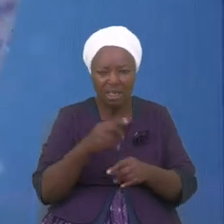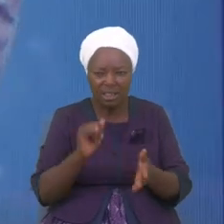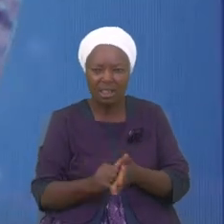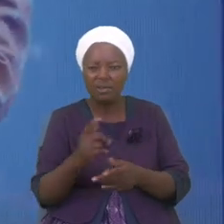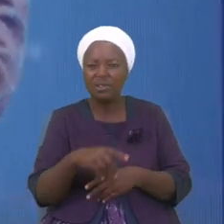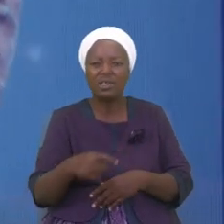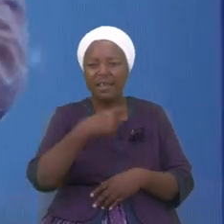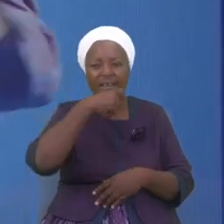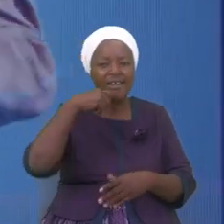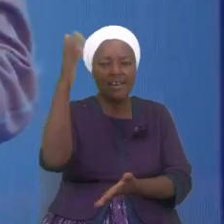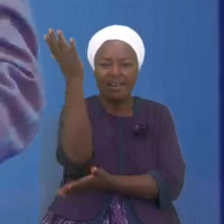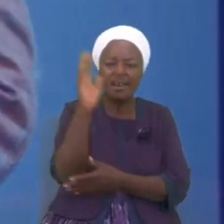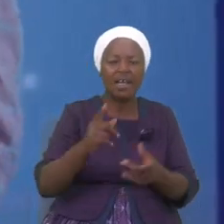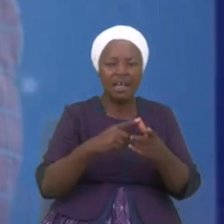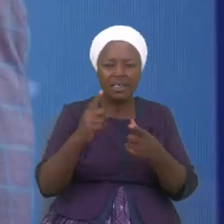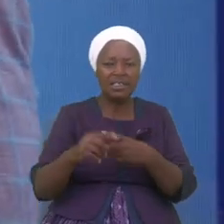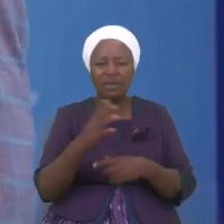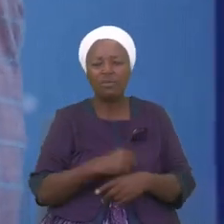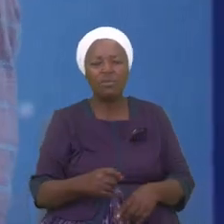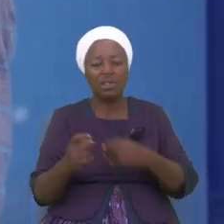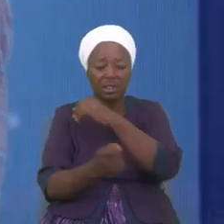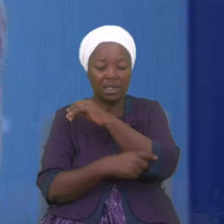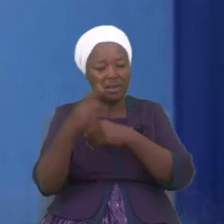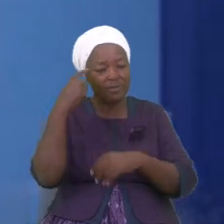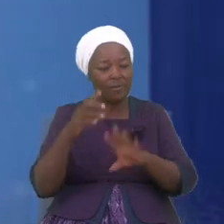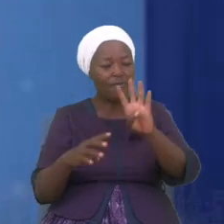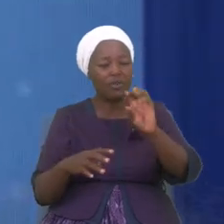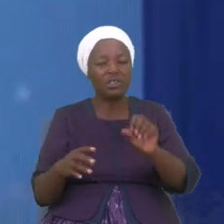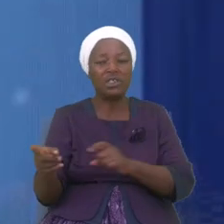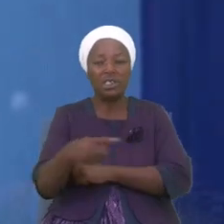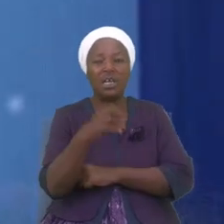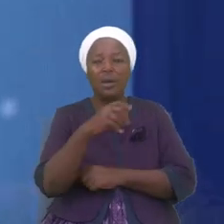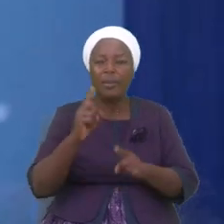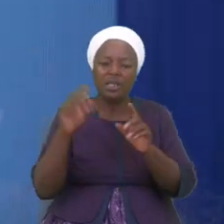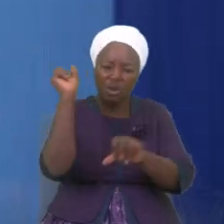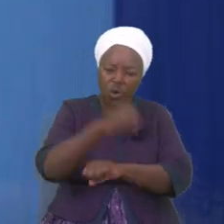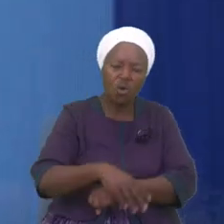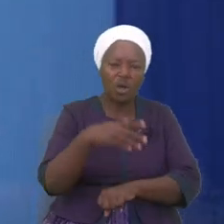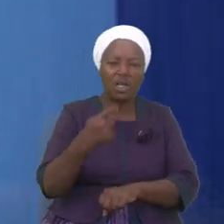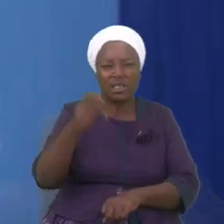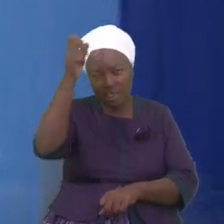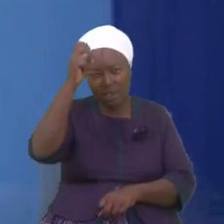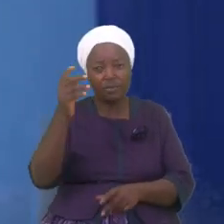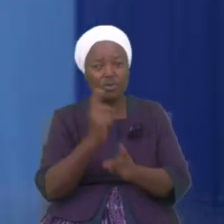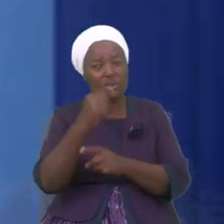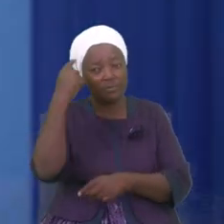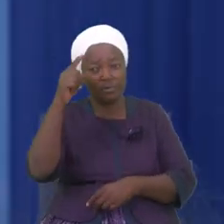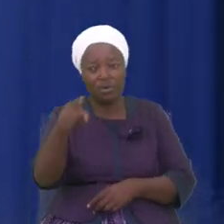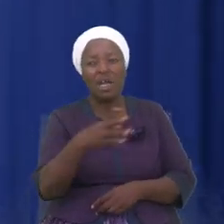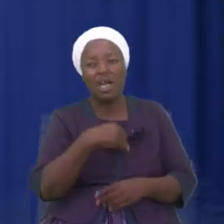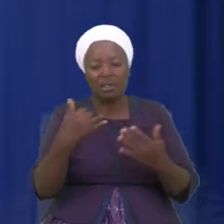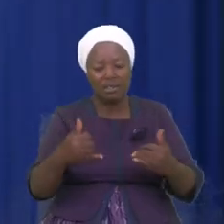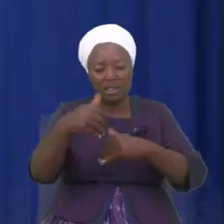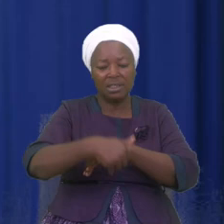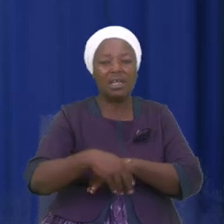and tempted for 40 days, but he overcame the devil on your behalf. And tonight, that